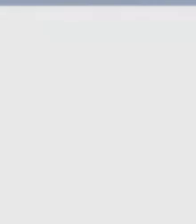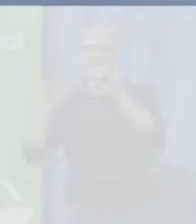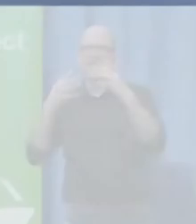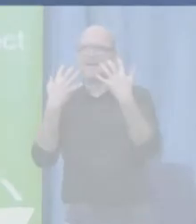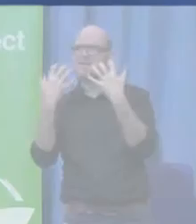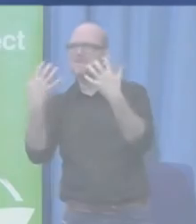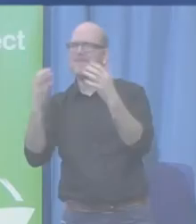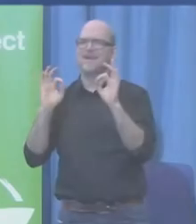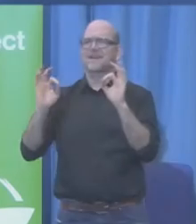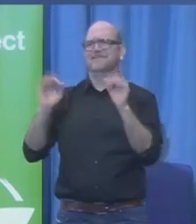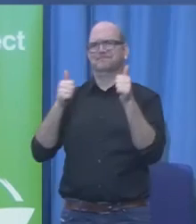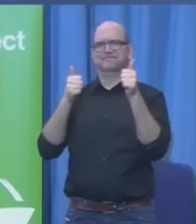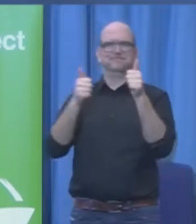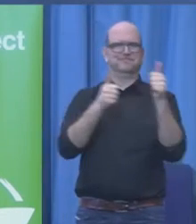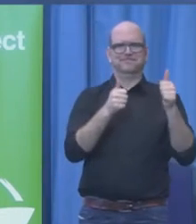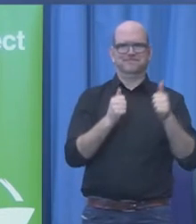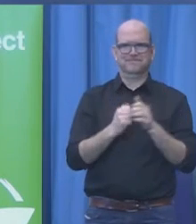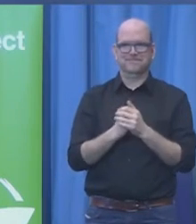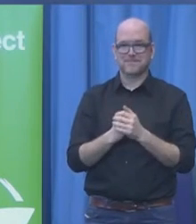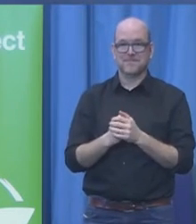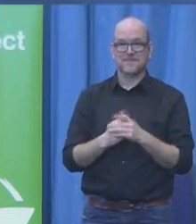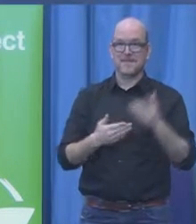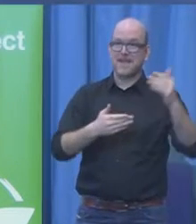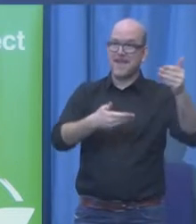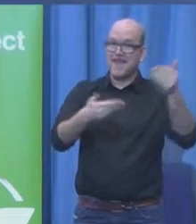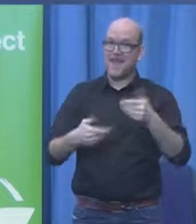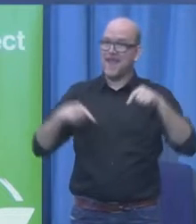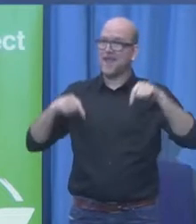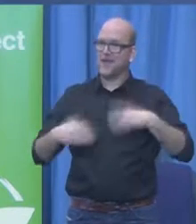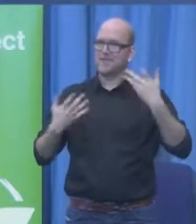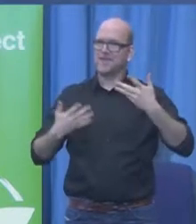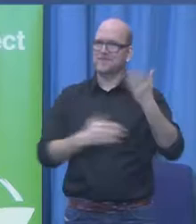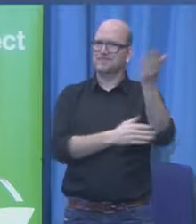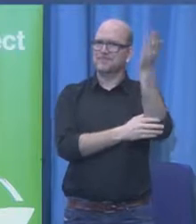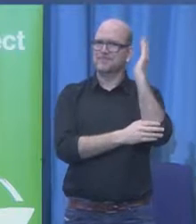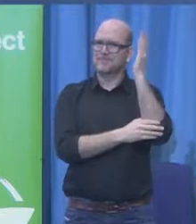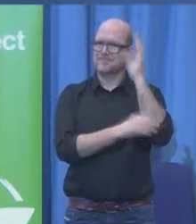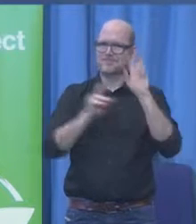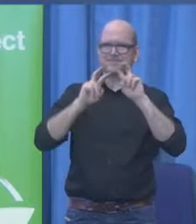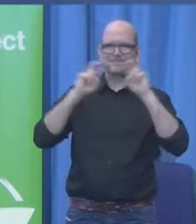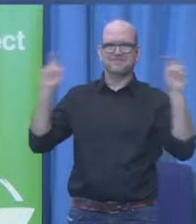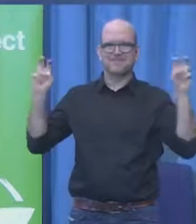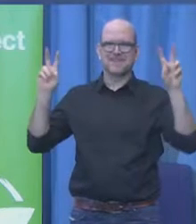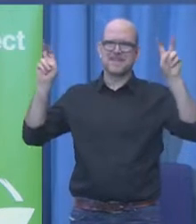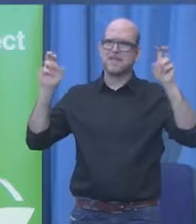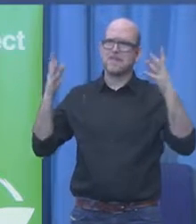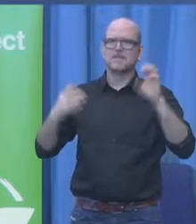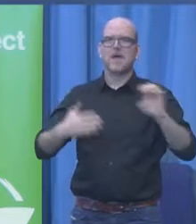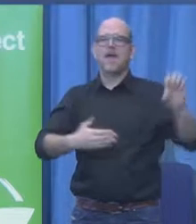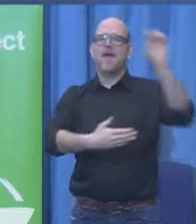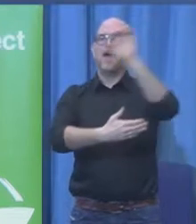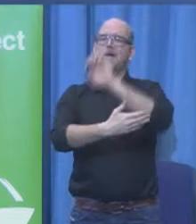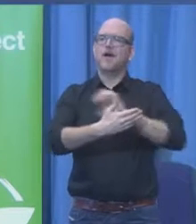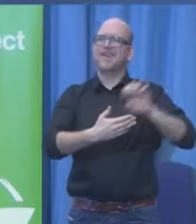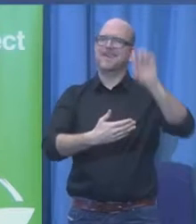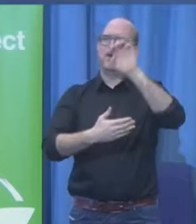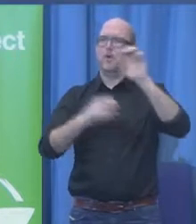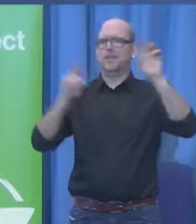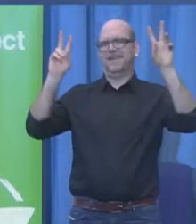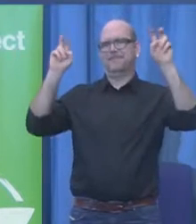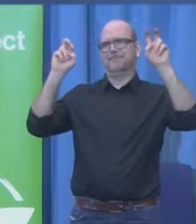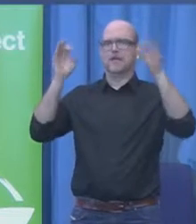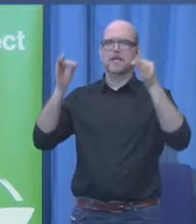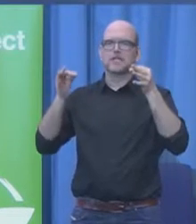Wonderful. So welcome very much to the European Policymaker Forum on Advancing Vocational Training and Employment.